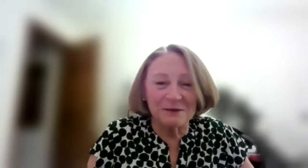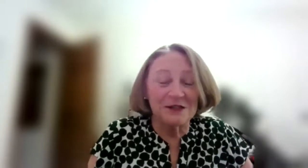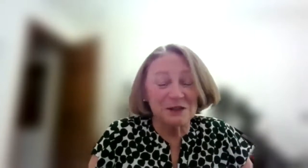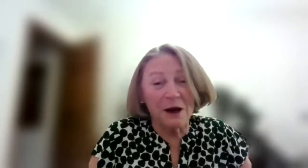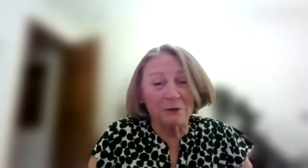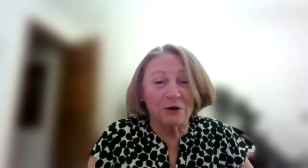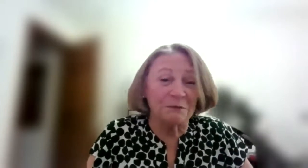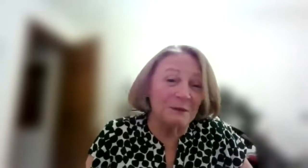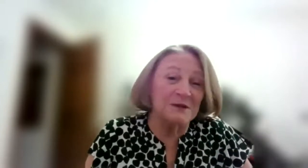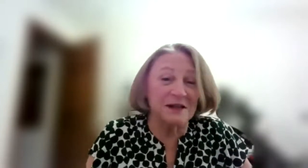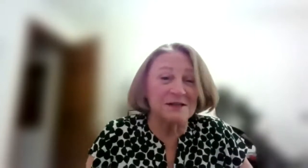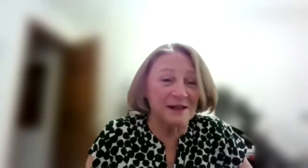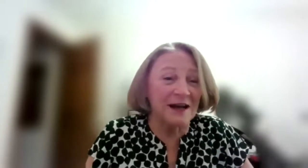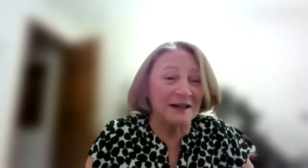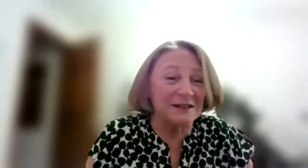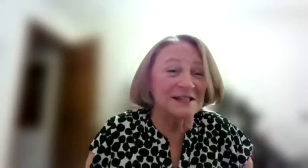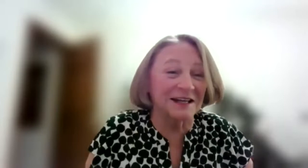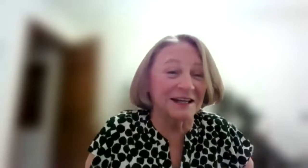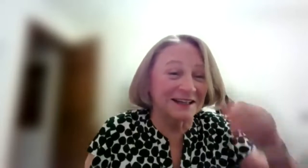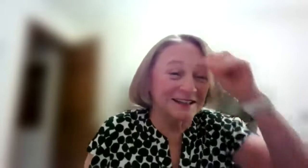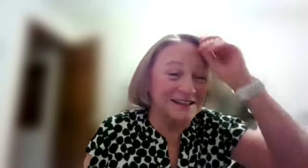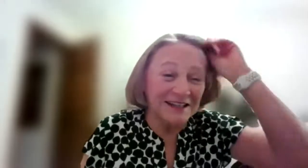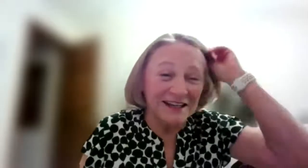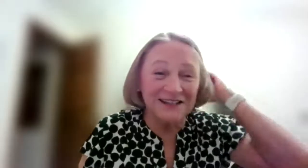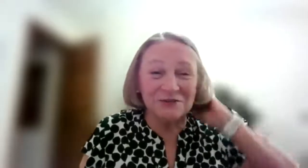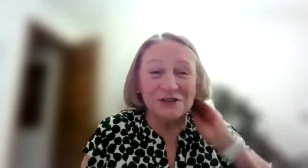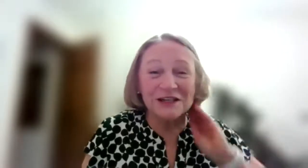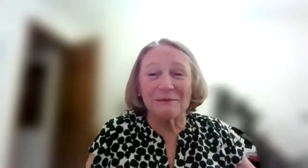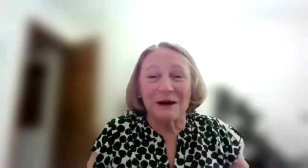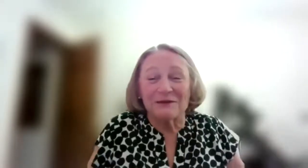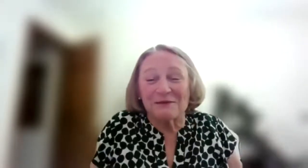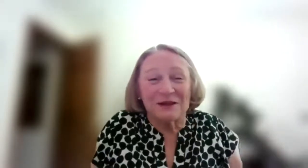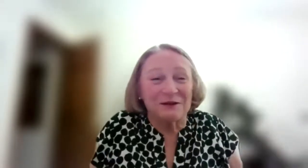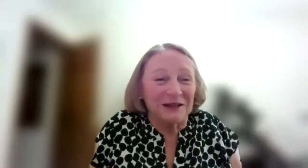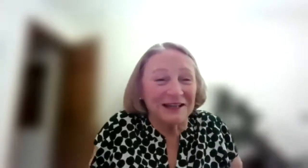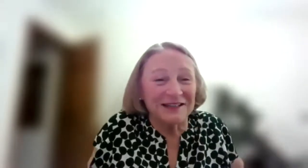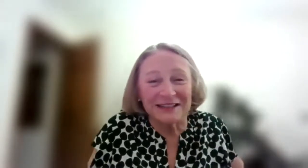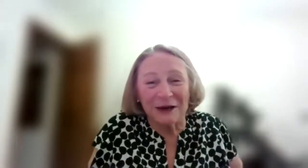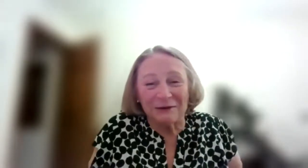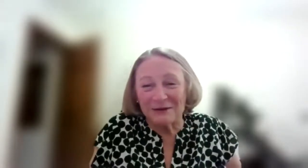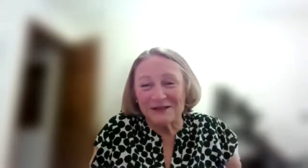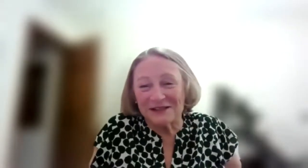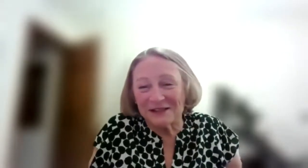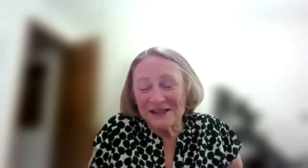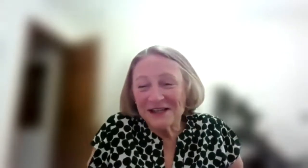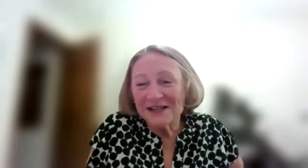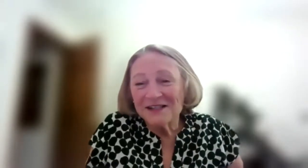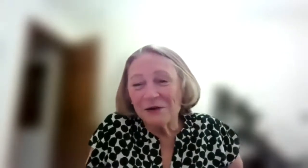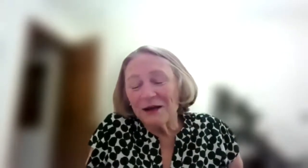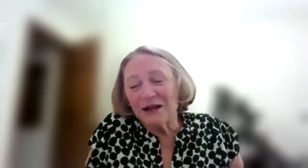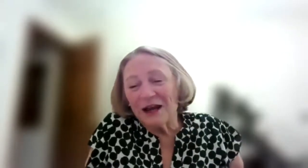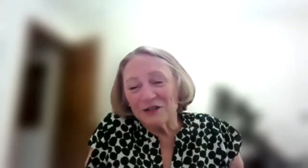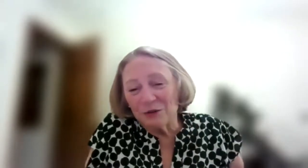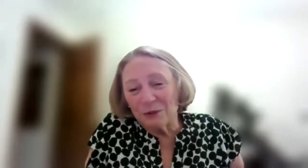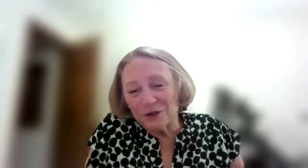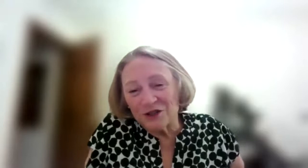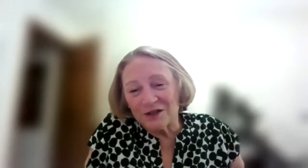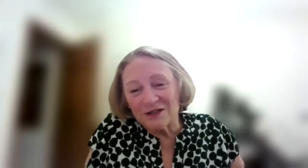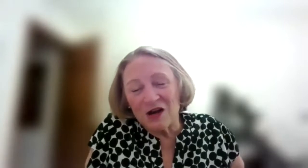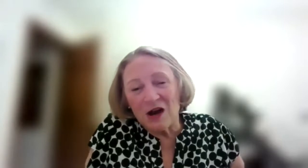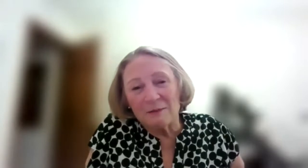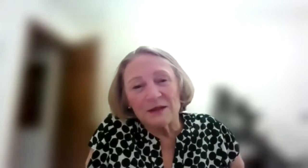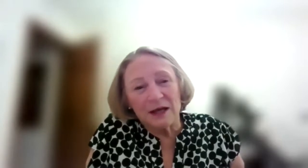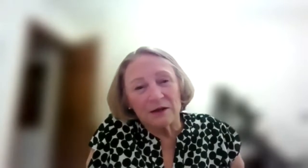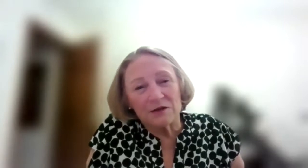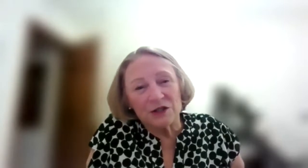For me, sometimes it's popcorn, but besides that, it's usually about something related to county business. So I do